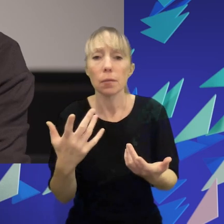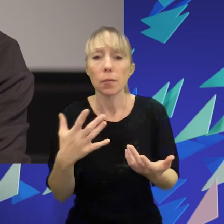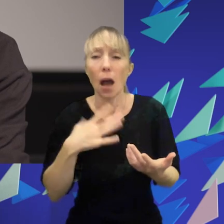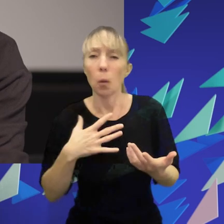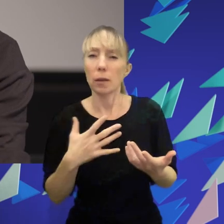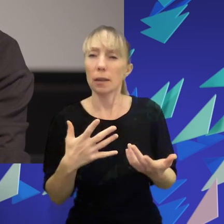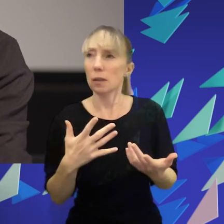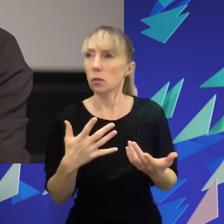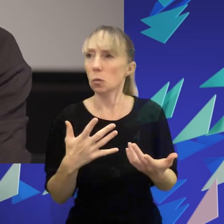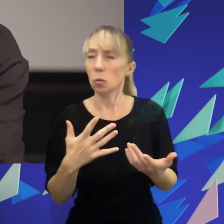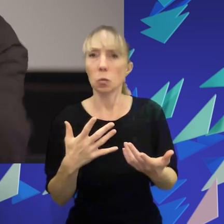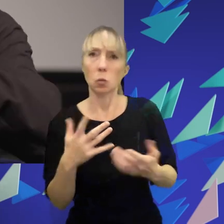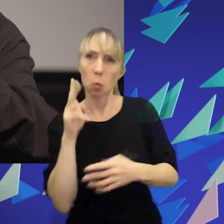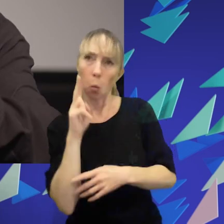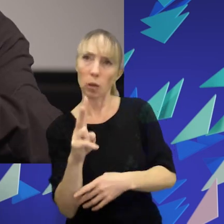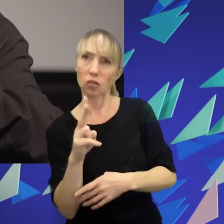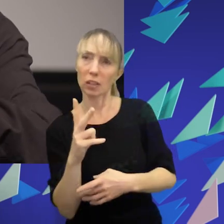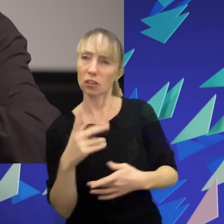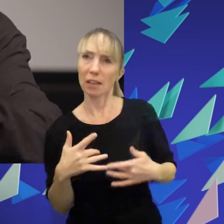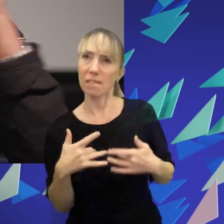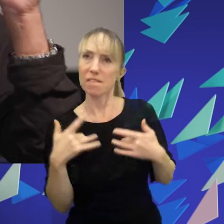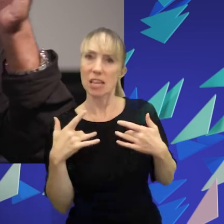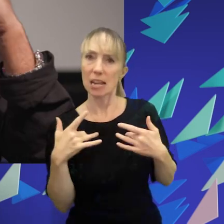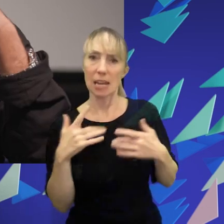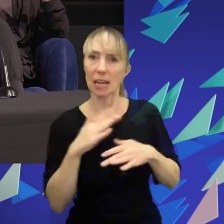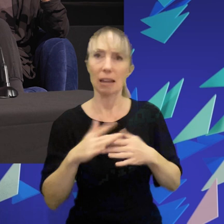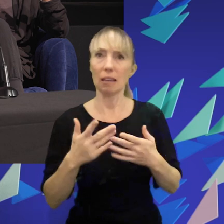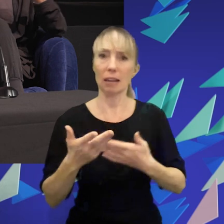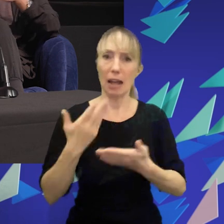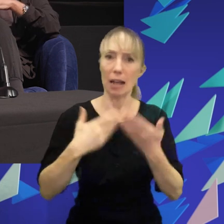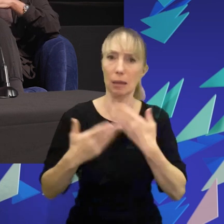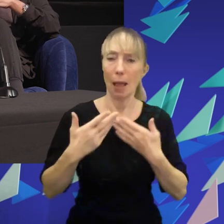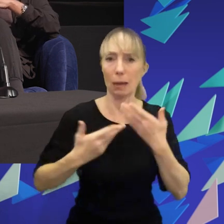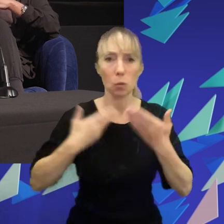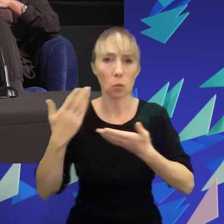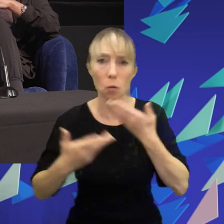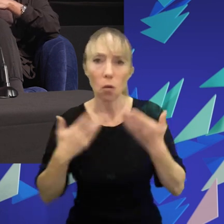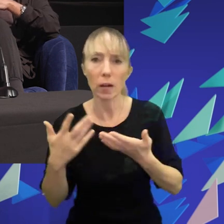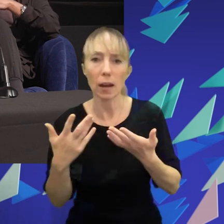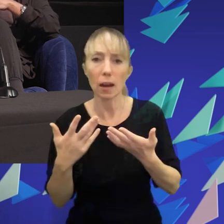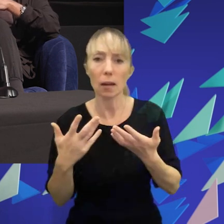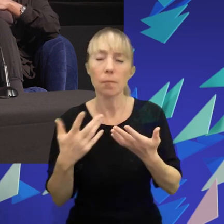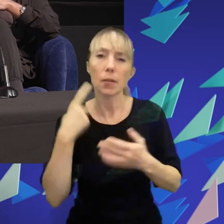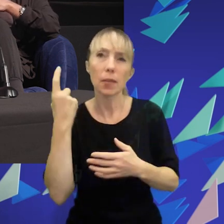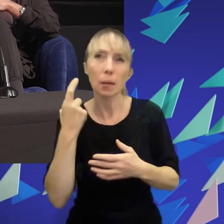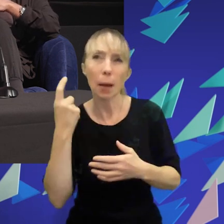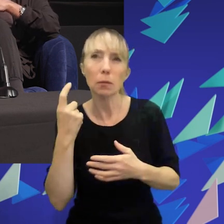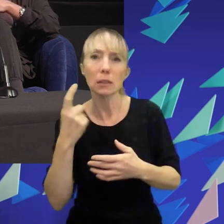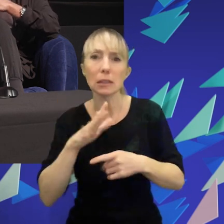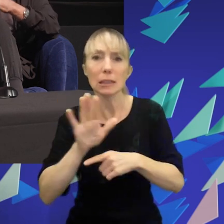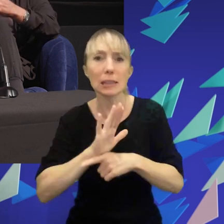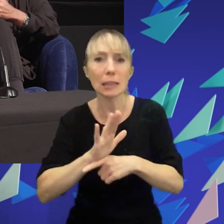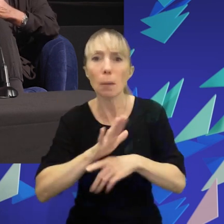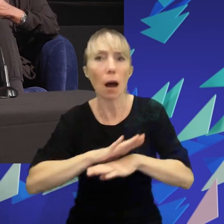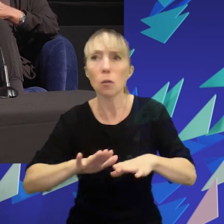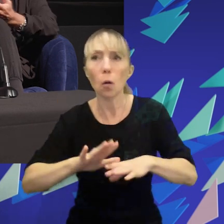sensorial experience of cinema, that it does not tell a story. Because if we think about it, cinema was not invented